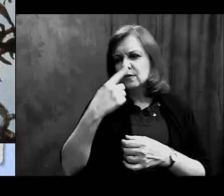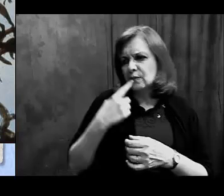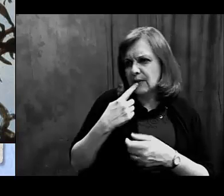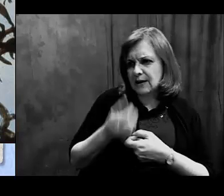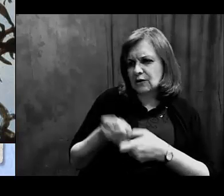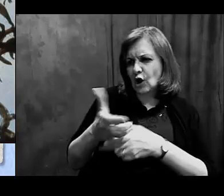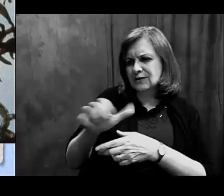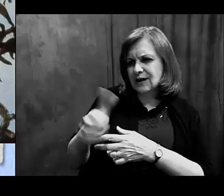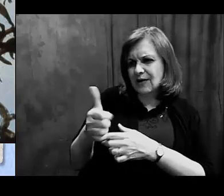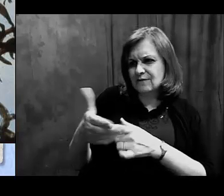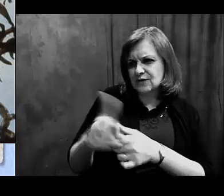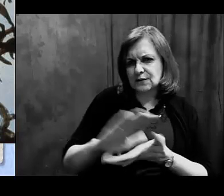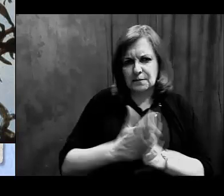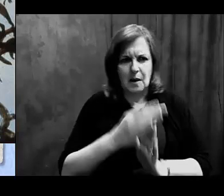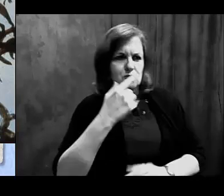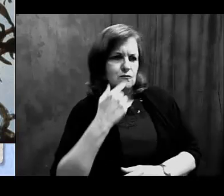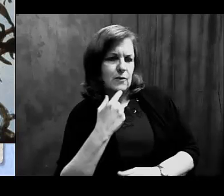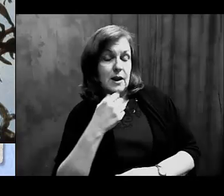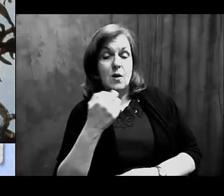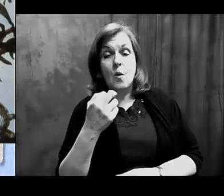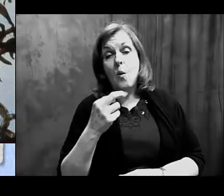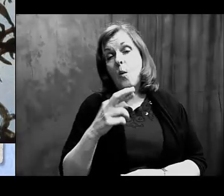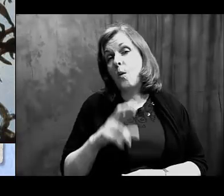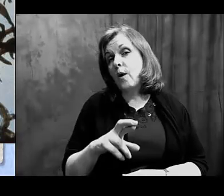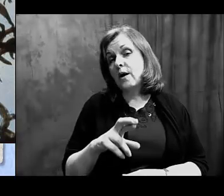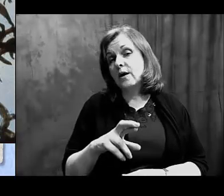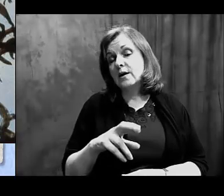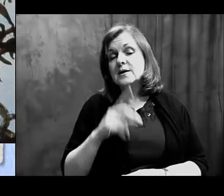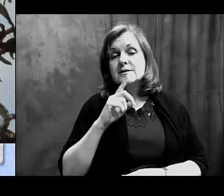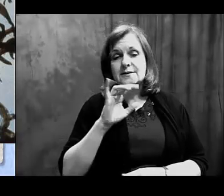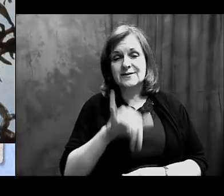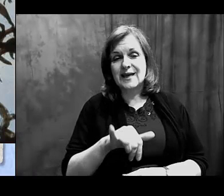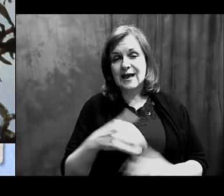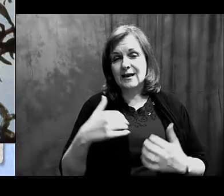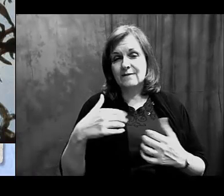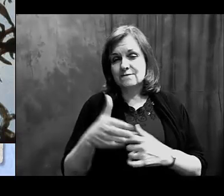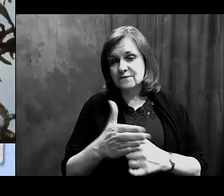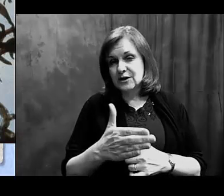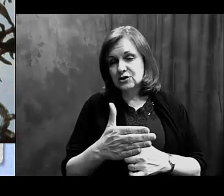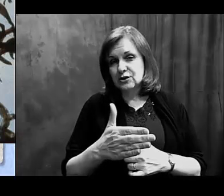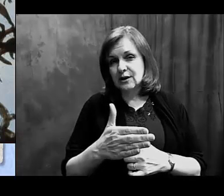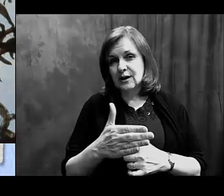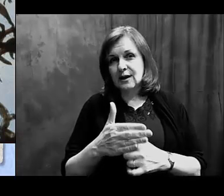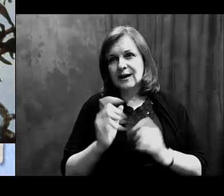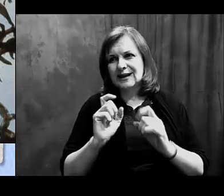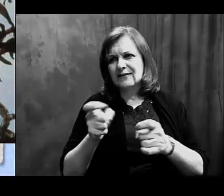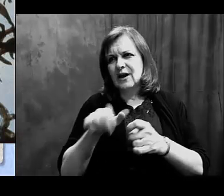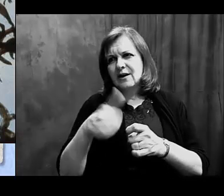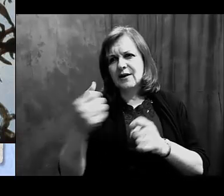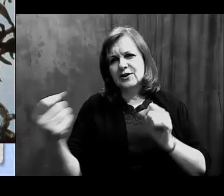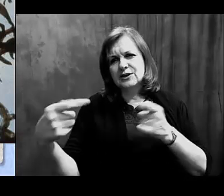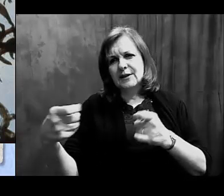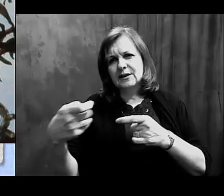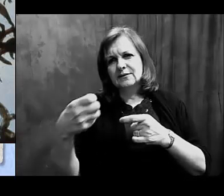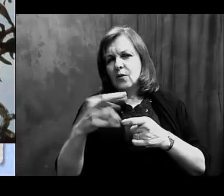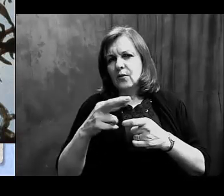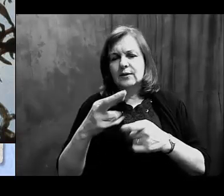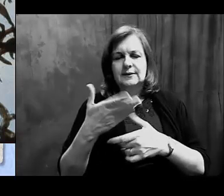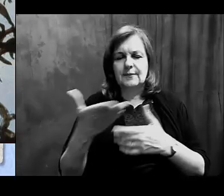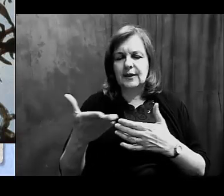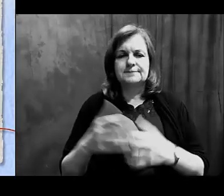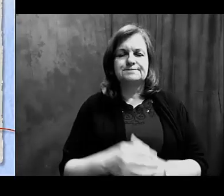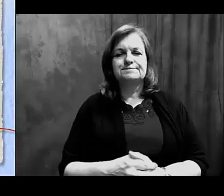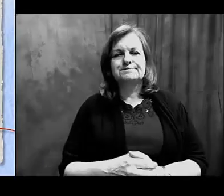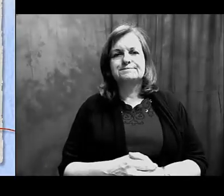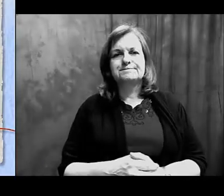cue, or if the organism is putting out some sort of other stimulus as well, or some other